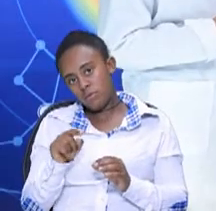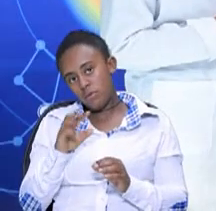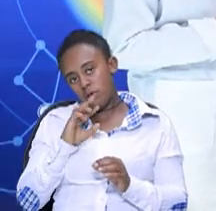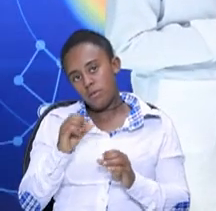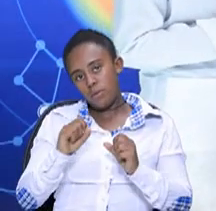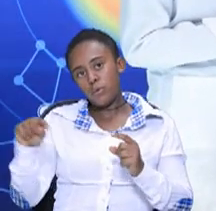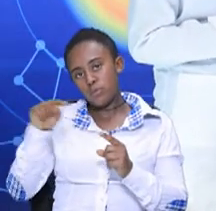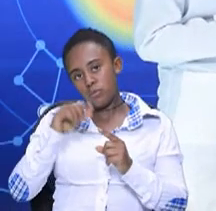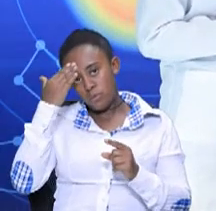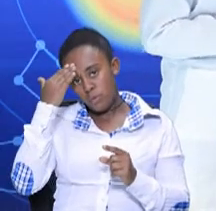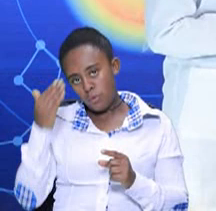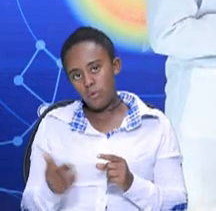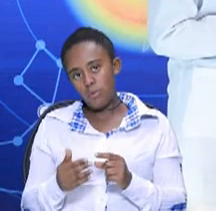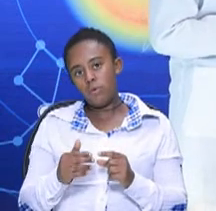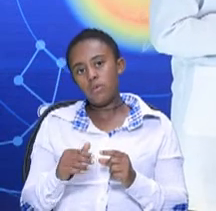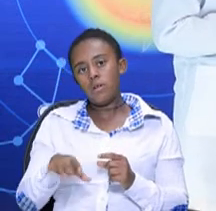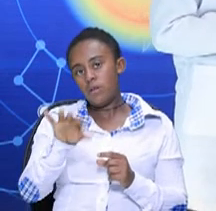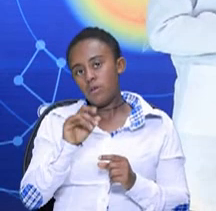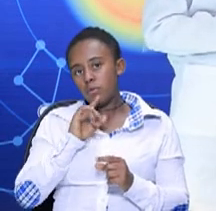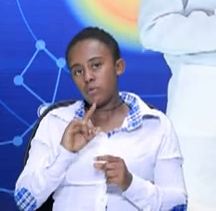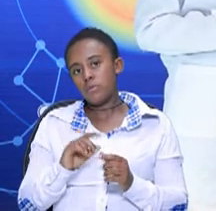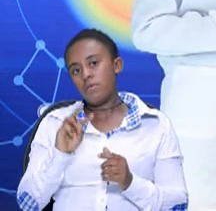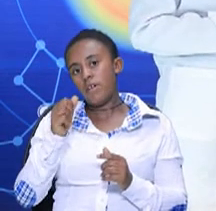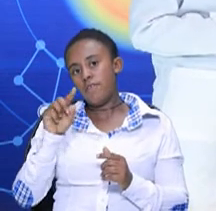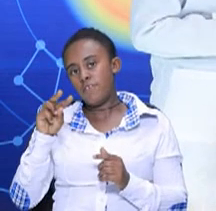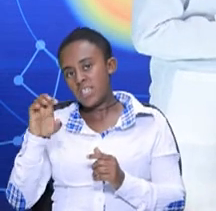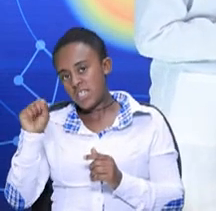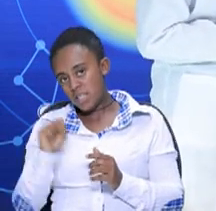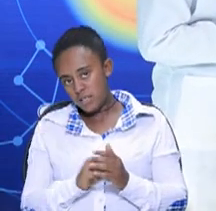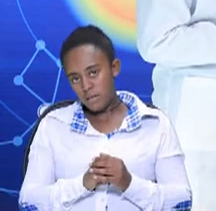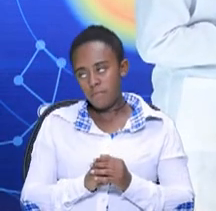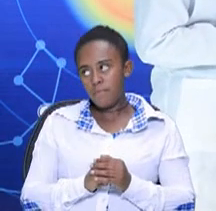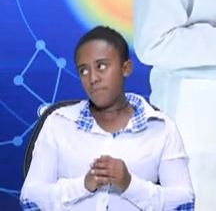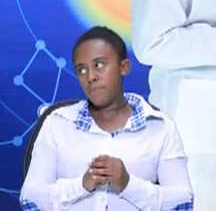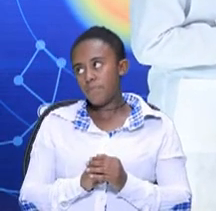to know the location of these valves in our